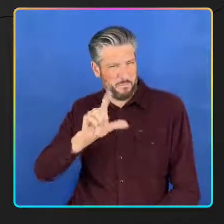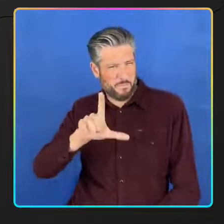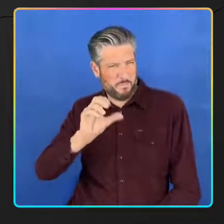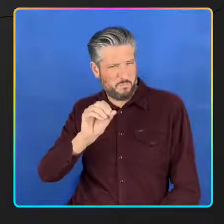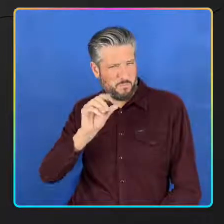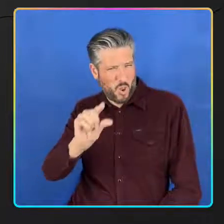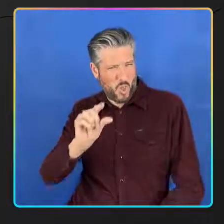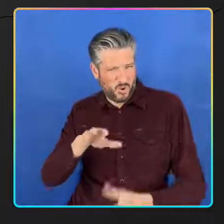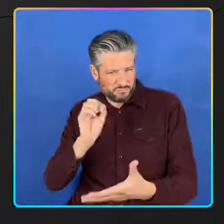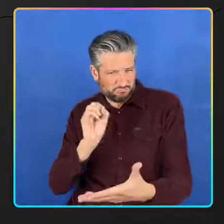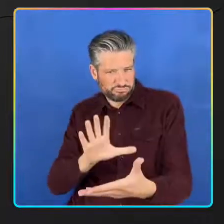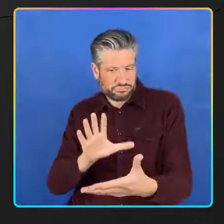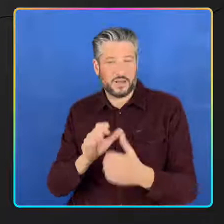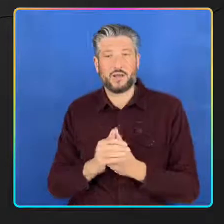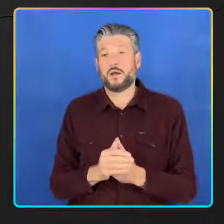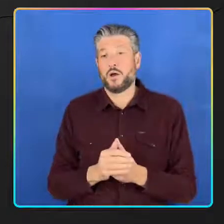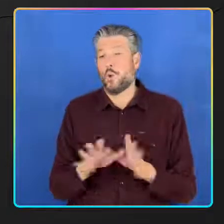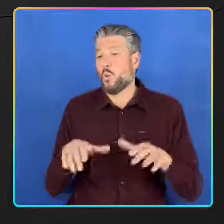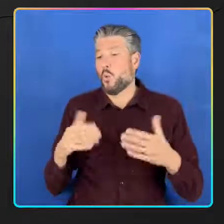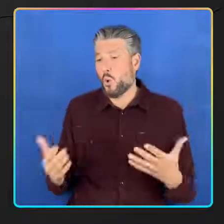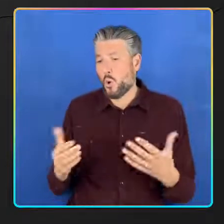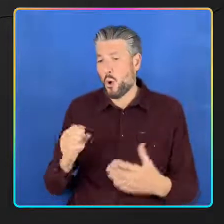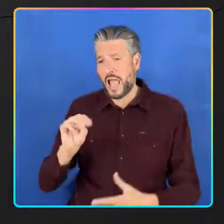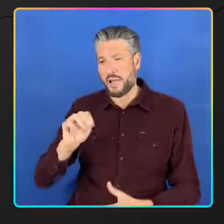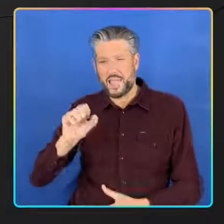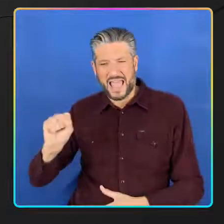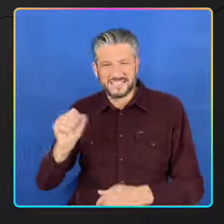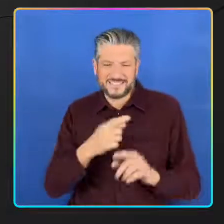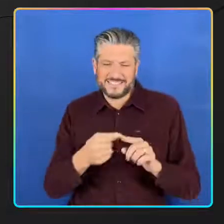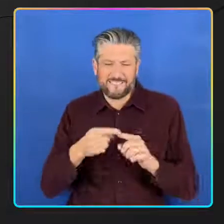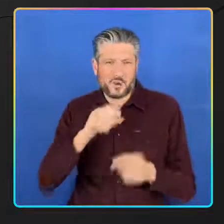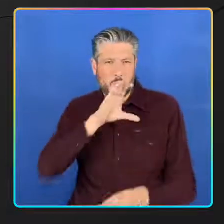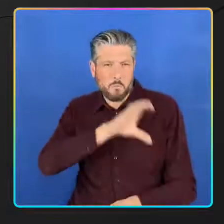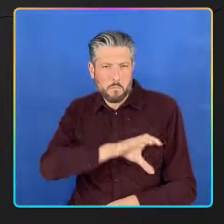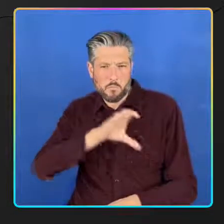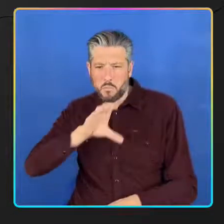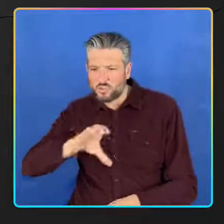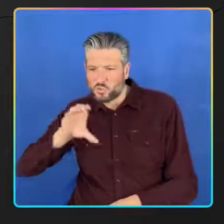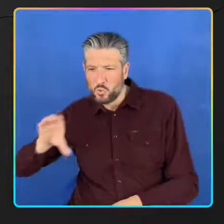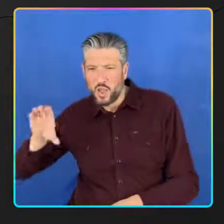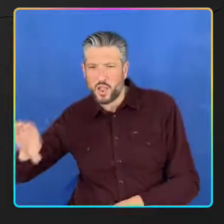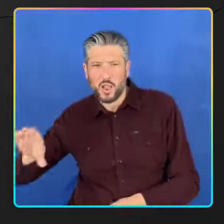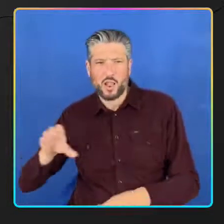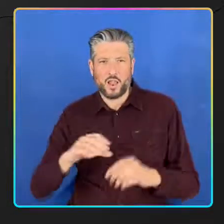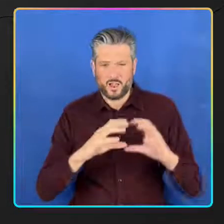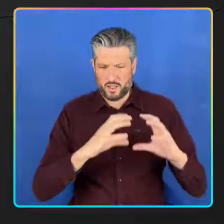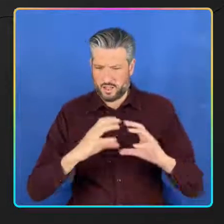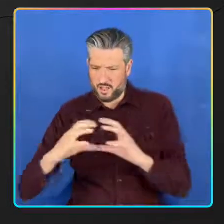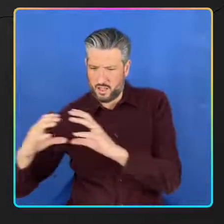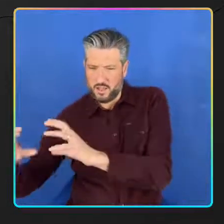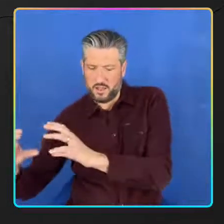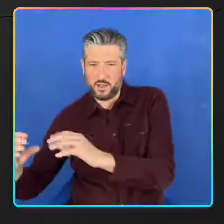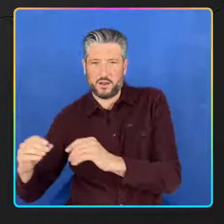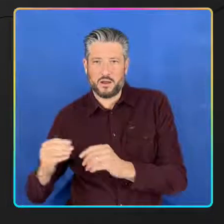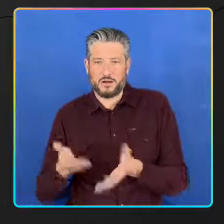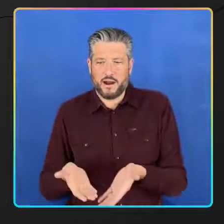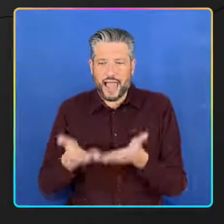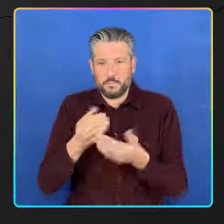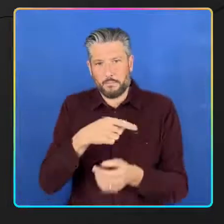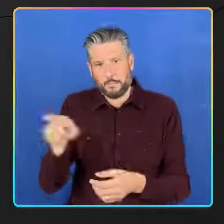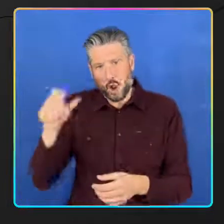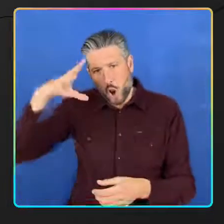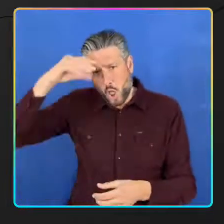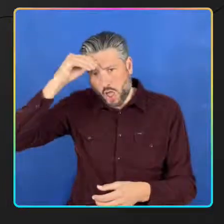like a MS Learn module to help people learn some technology that could, like for example, PyTorch